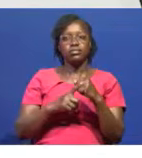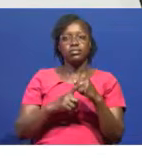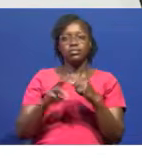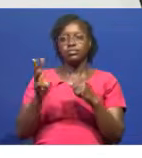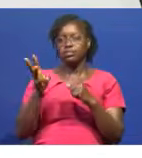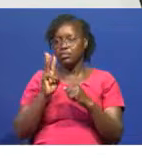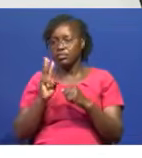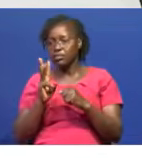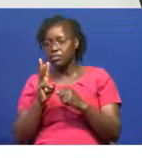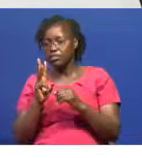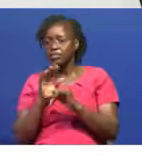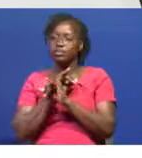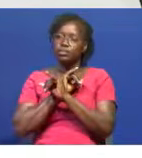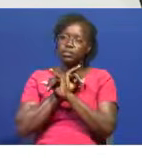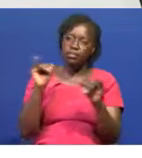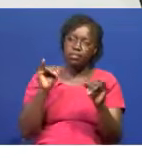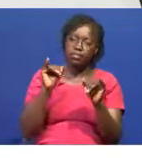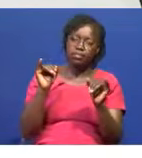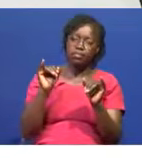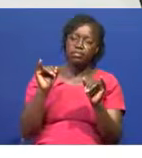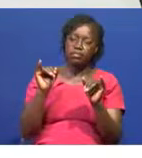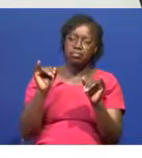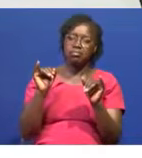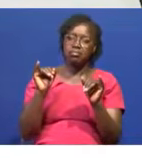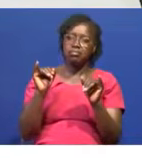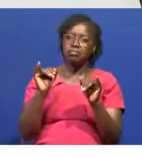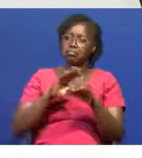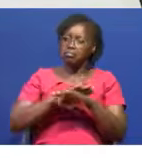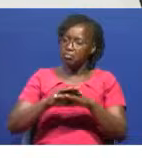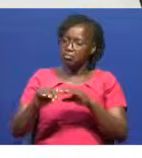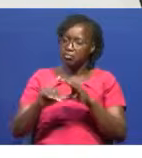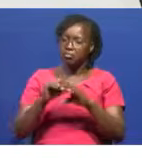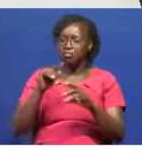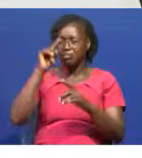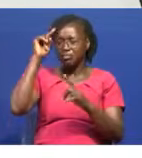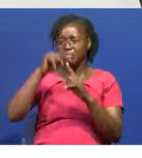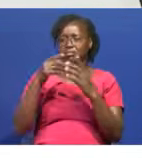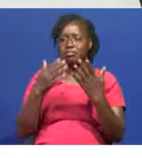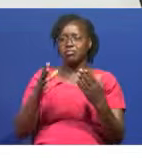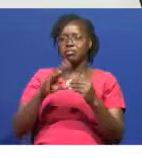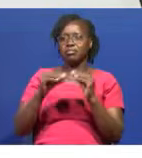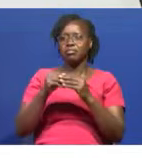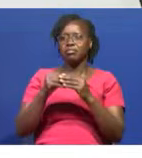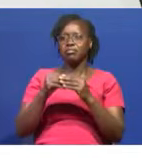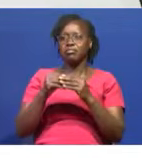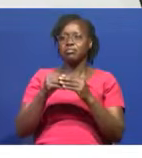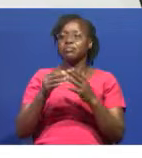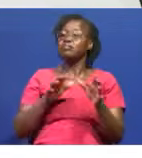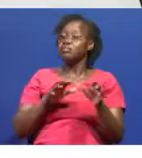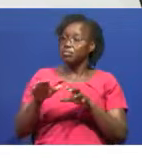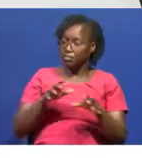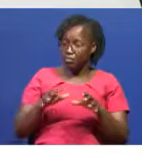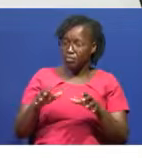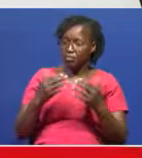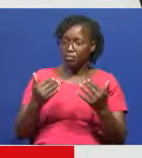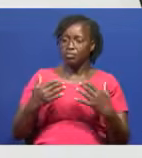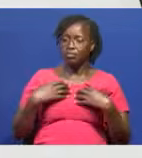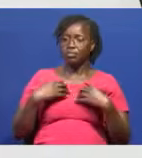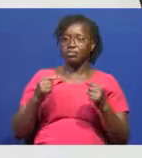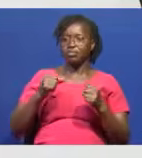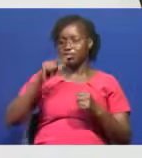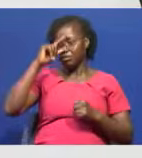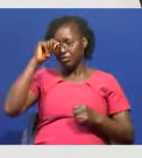Water, Sanitation and Hygiene, key essentials that continue to shape children's health, dignity and ability to